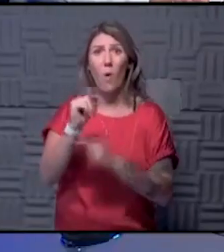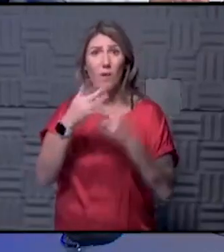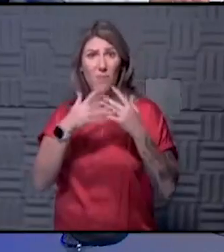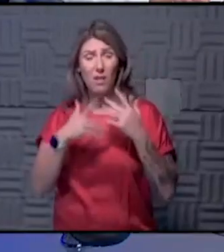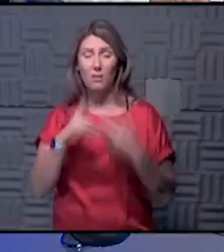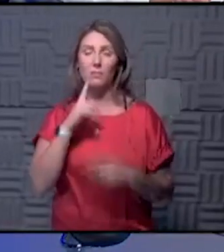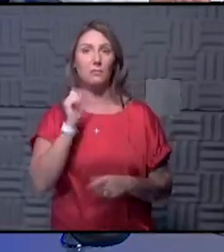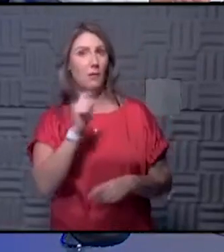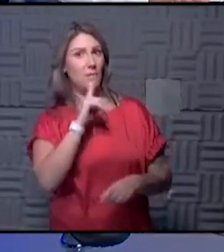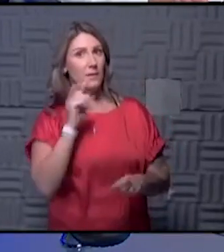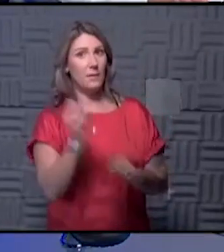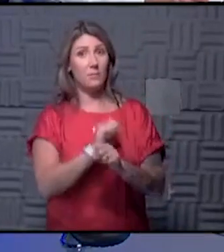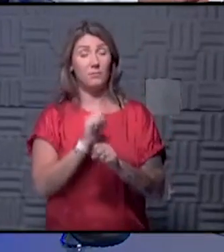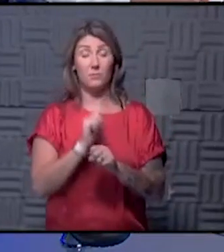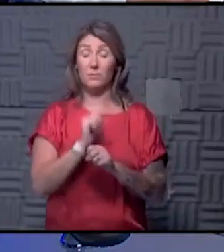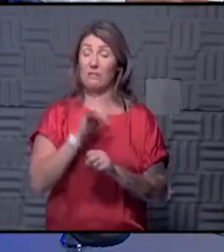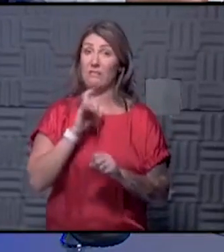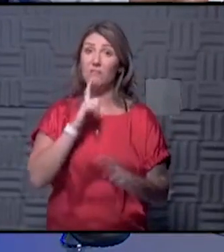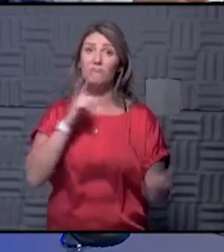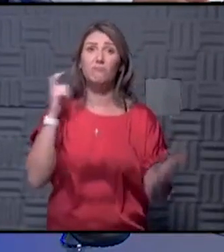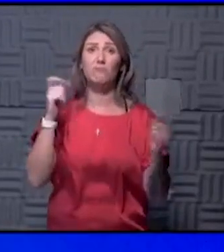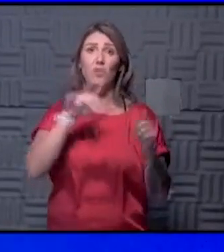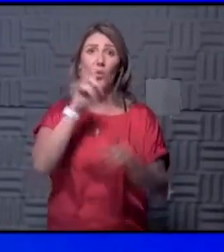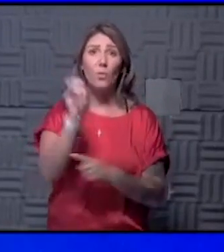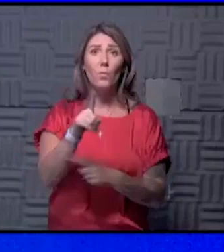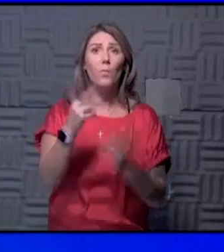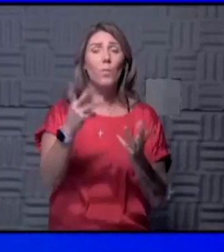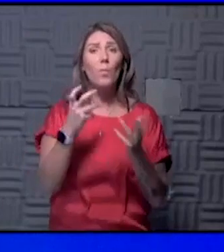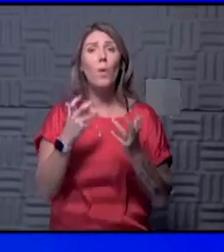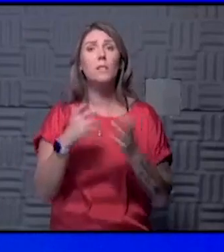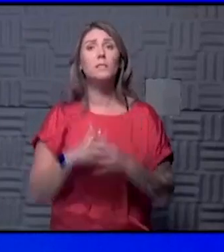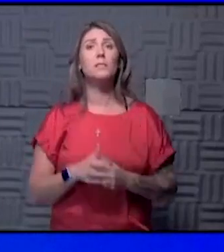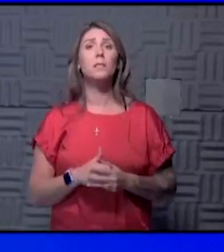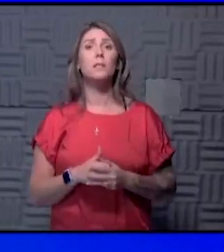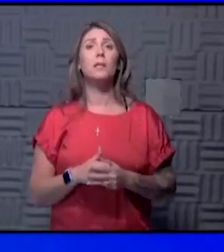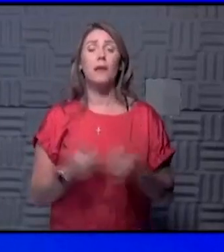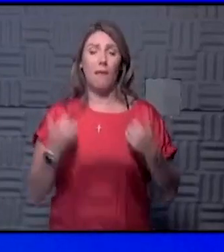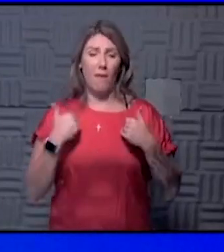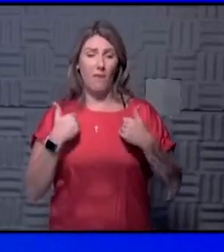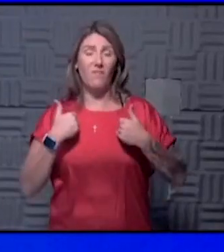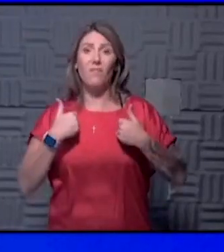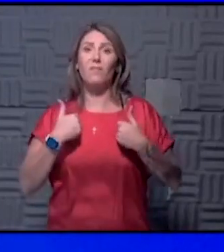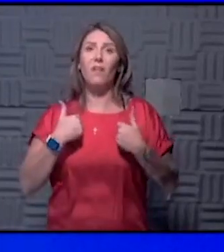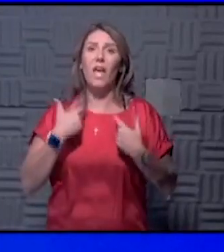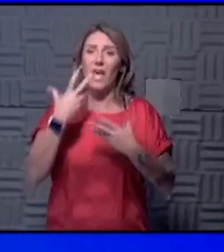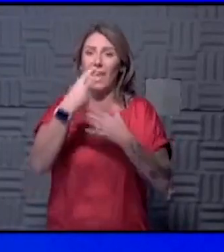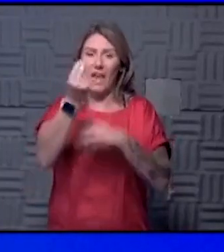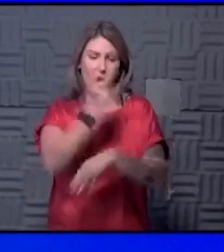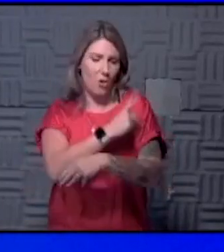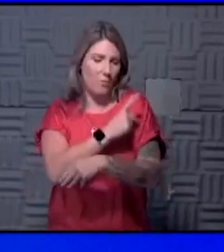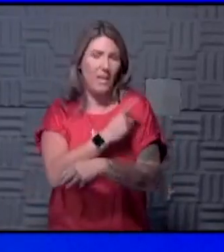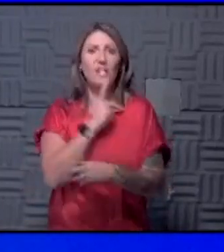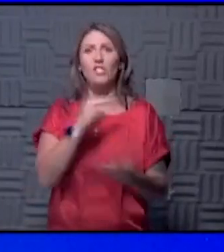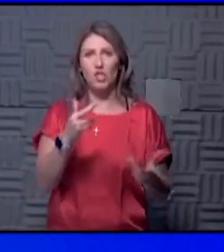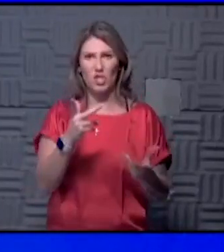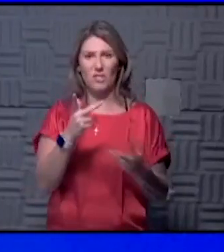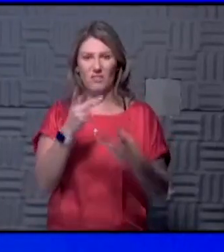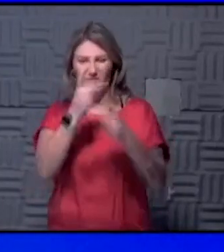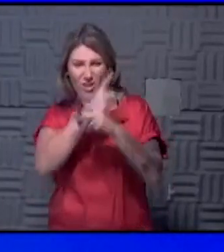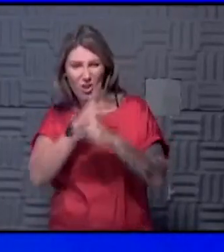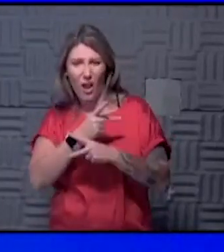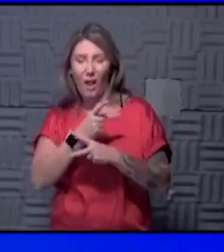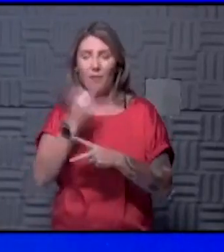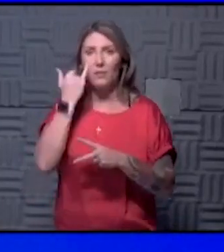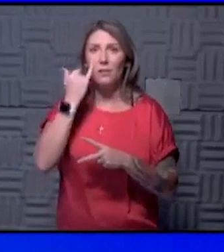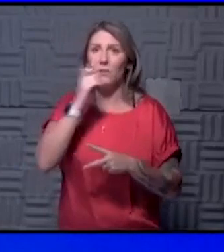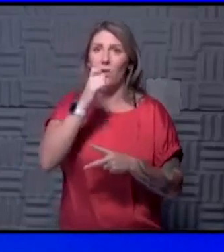absolutely. That is a huge question. We want to get to a outpatient treatment algorithm, meaning if you don't have to come to the hospital. And like